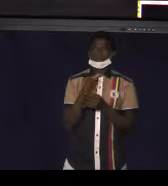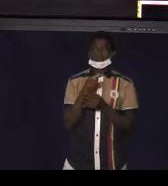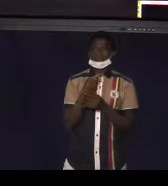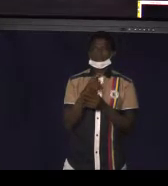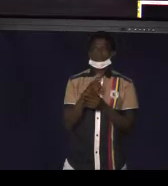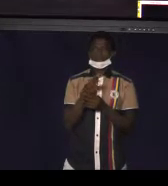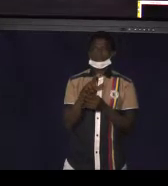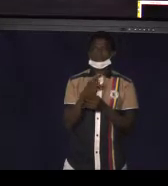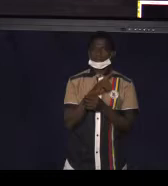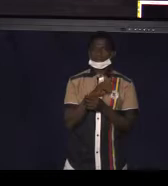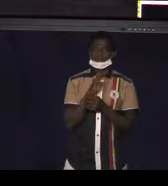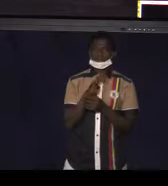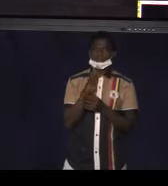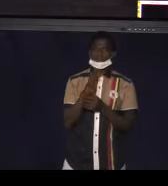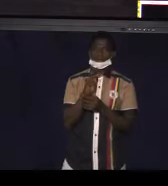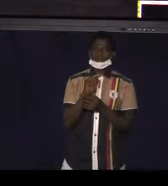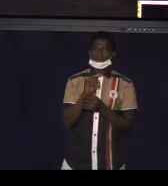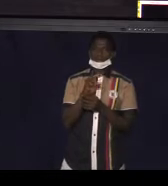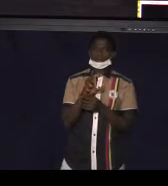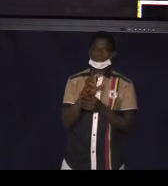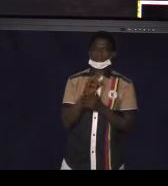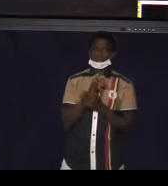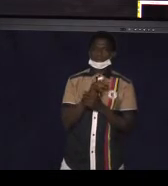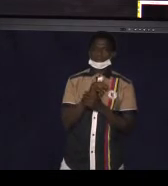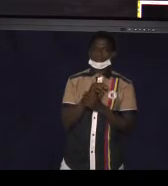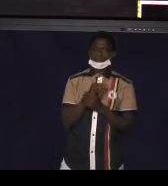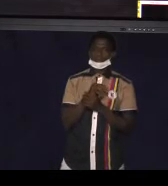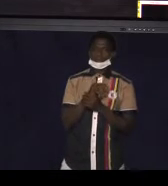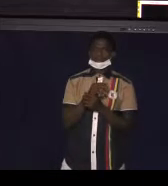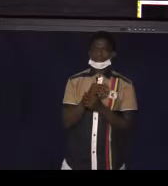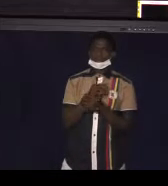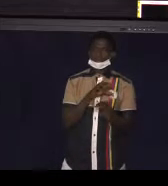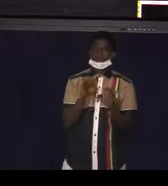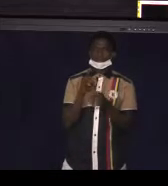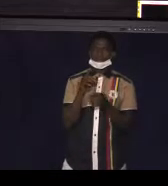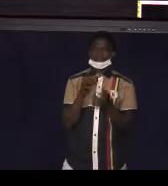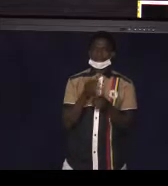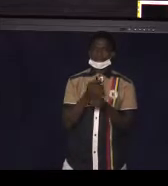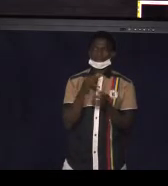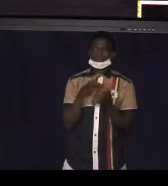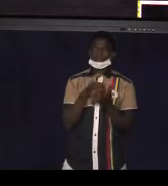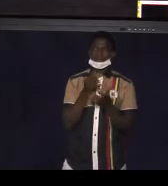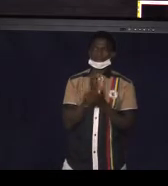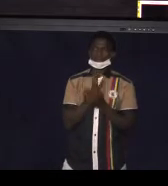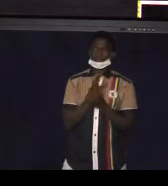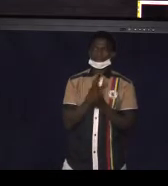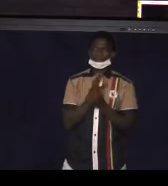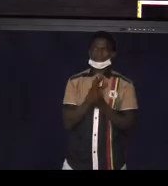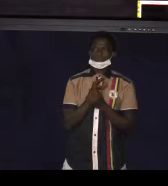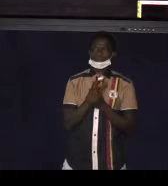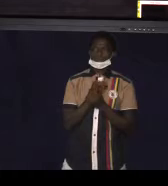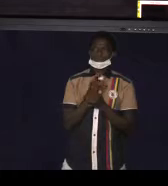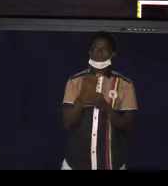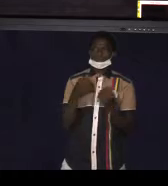Yes, 1 liter, 144 milliliters, my friend. Did you get this right? Excellent job. You have another